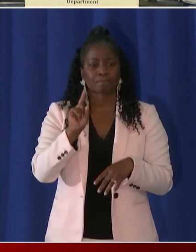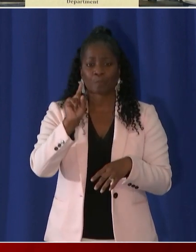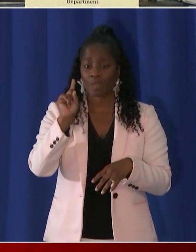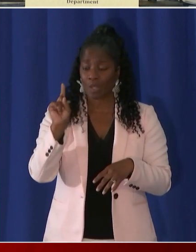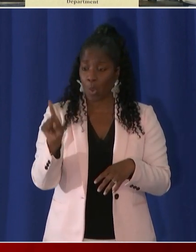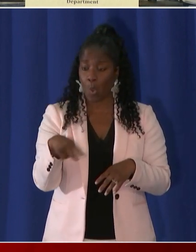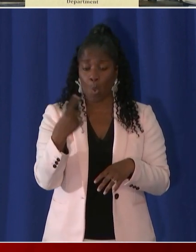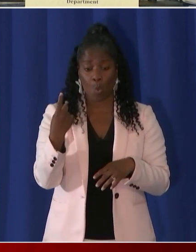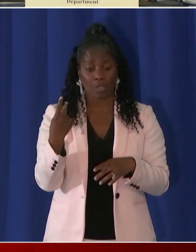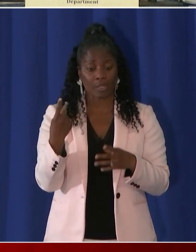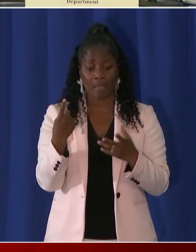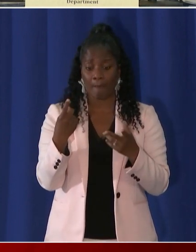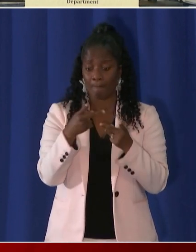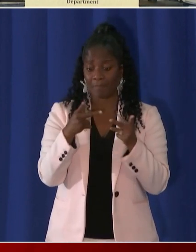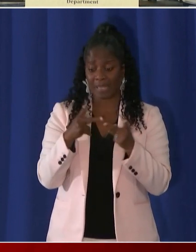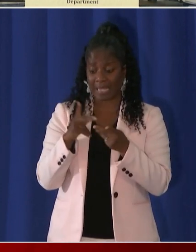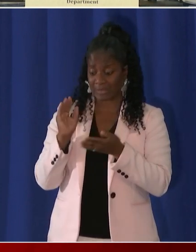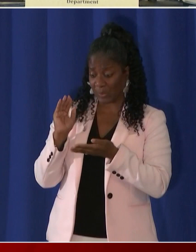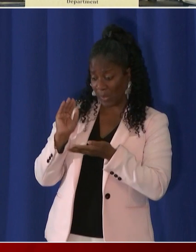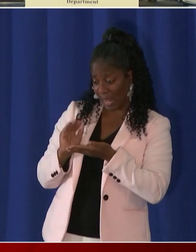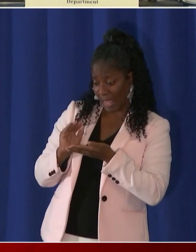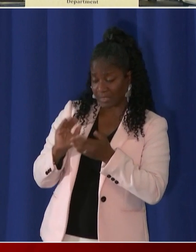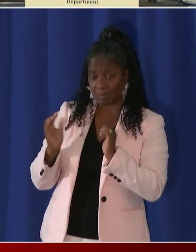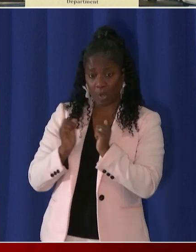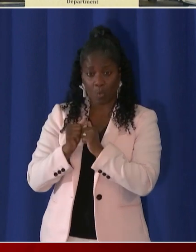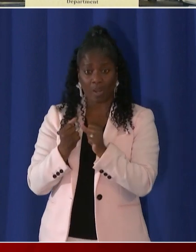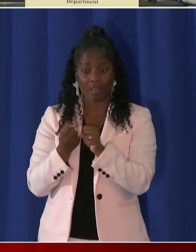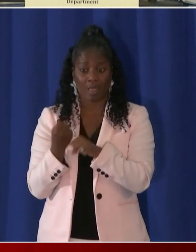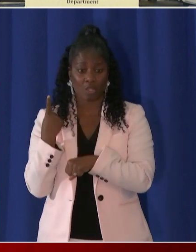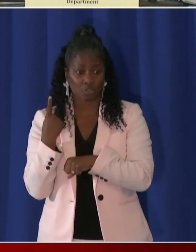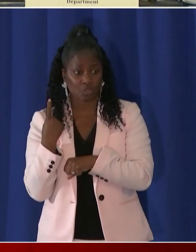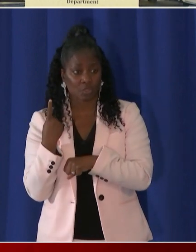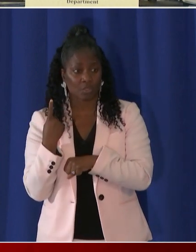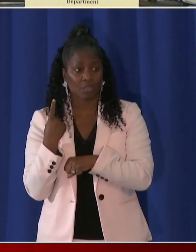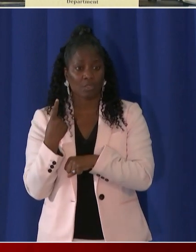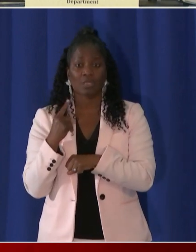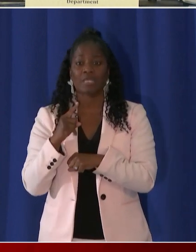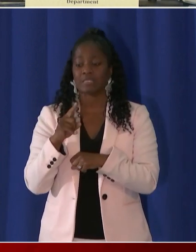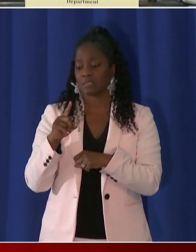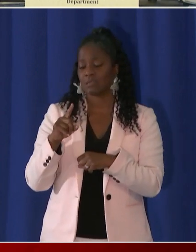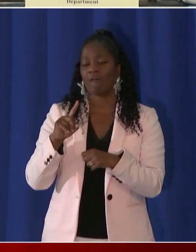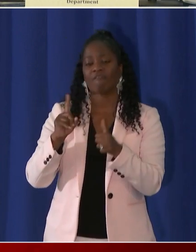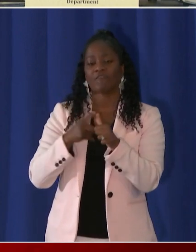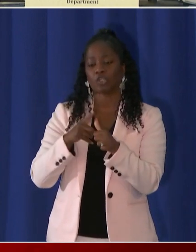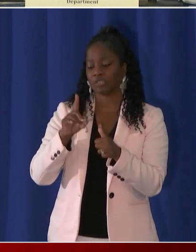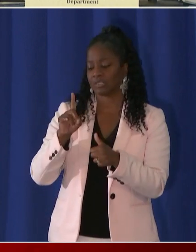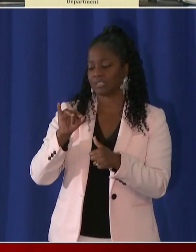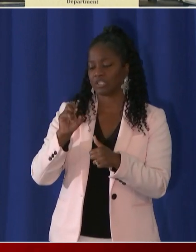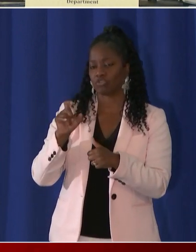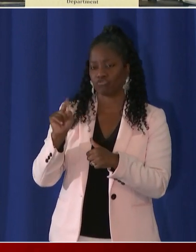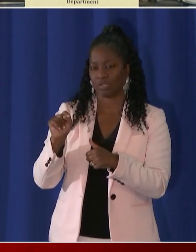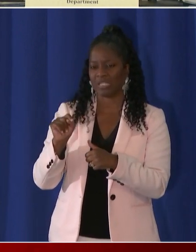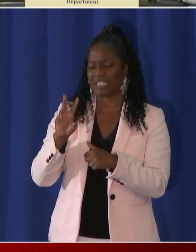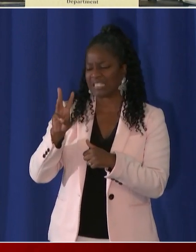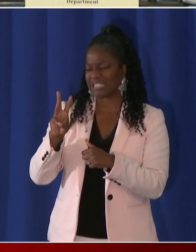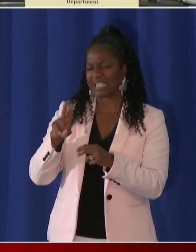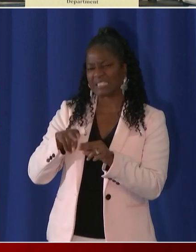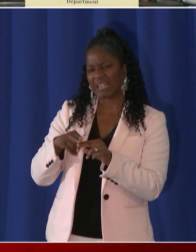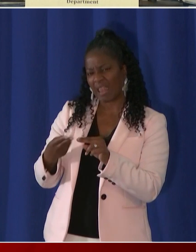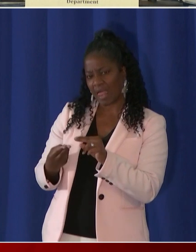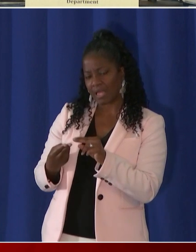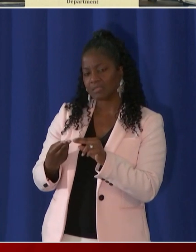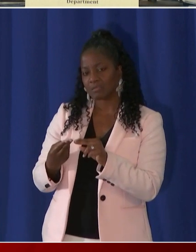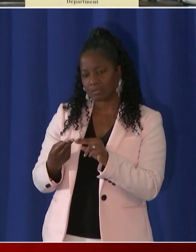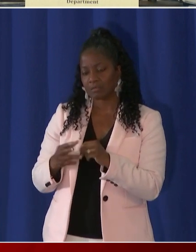now where we have recovered less firearms than we did last year is the first district, 6 less firearms. In the second